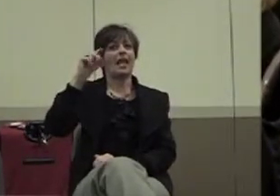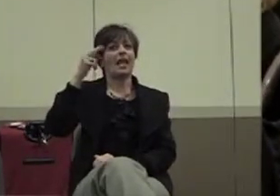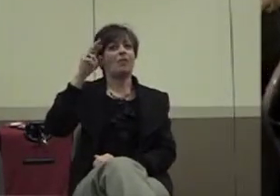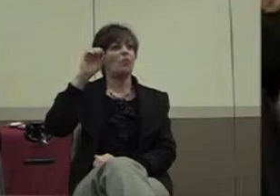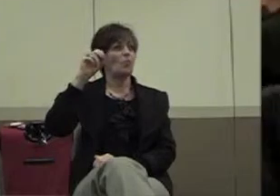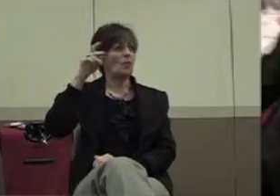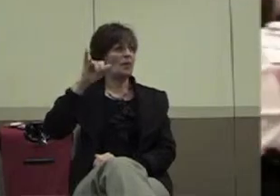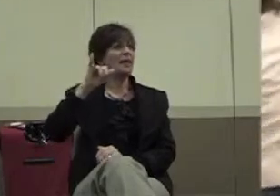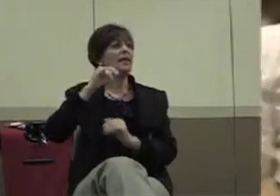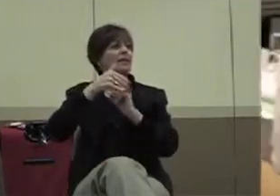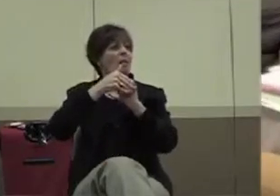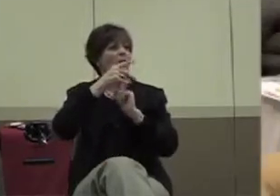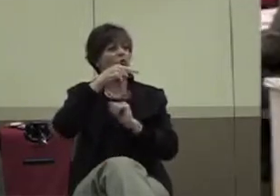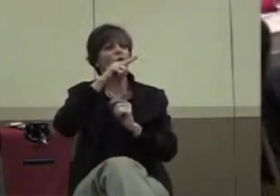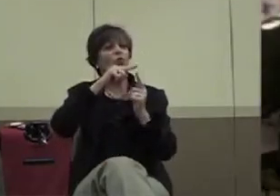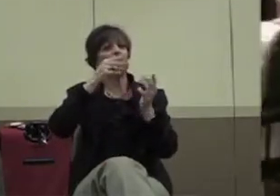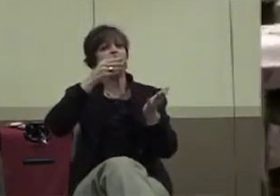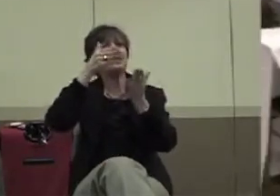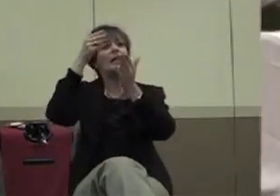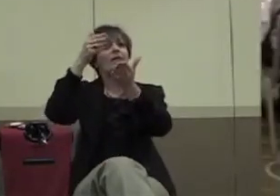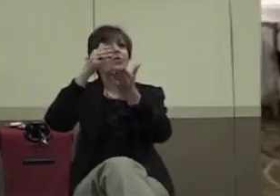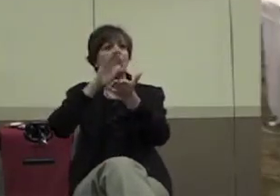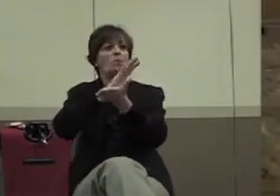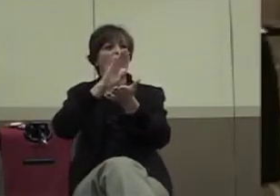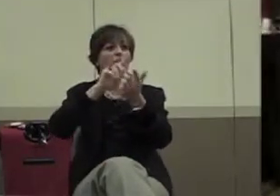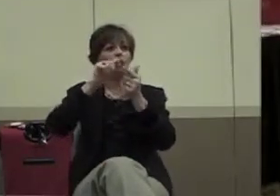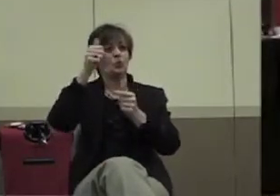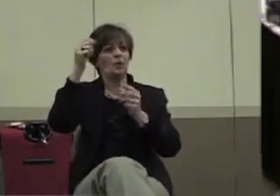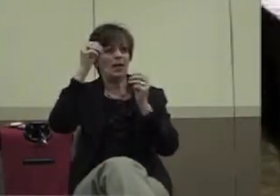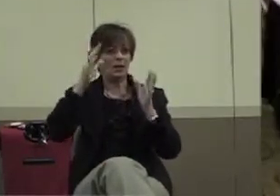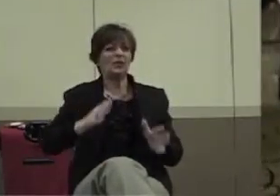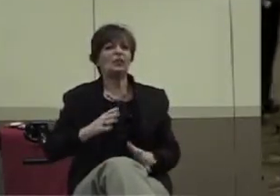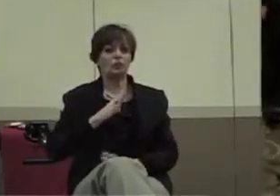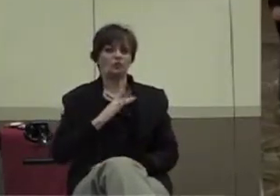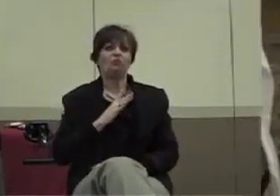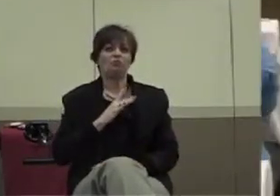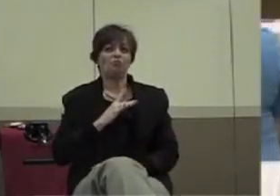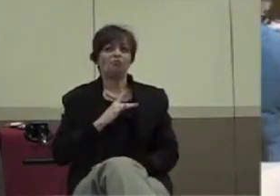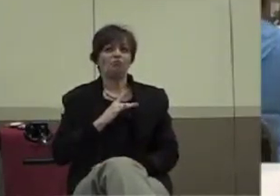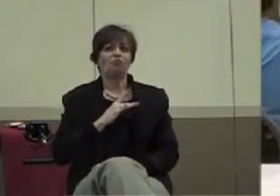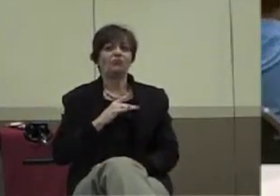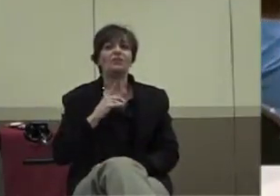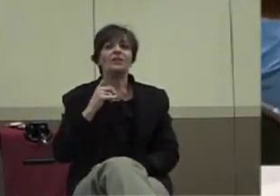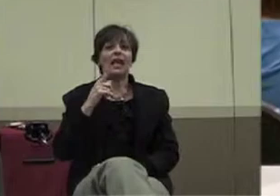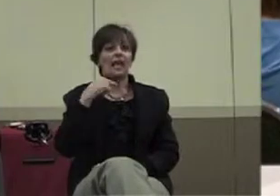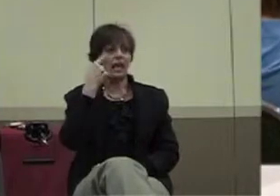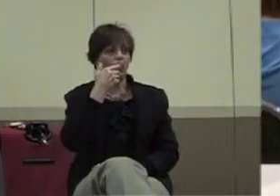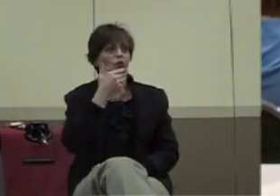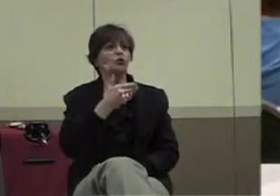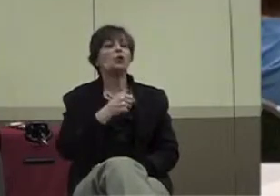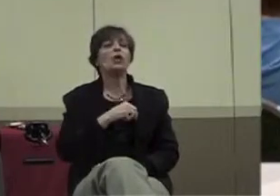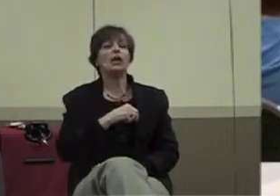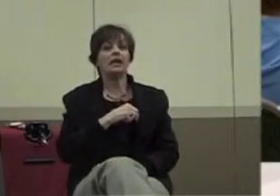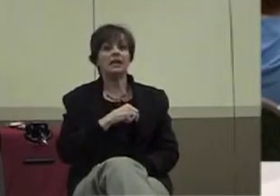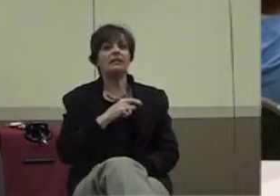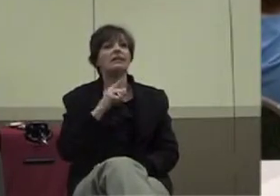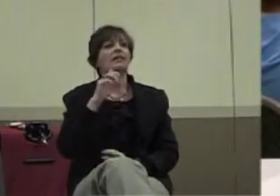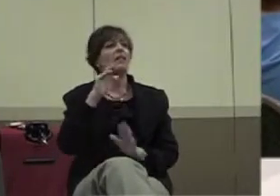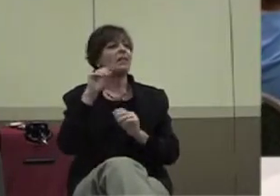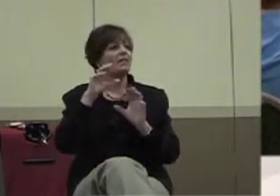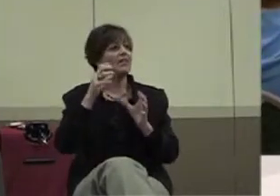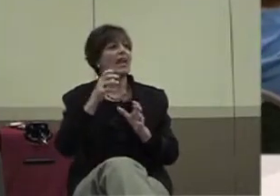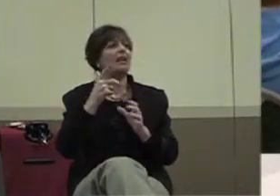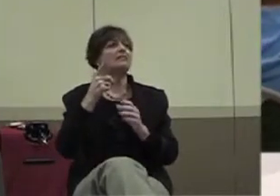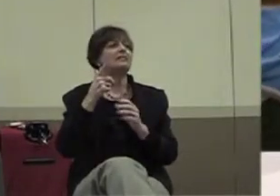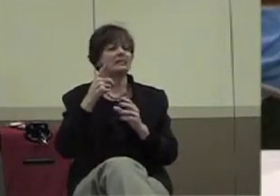deliver those papers to another teacher for you. Very cool. Okay, and they look good. Plus, they get out of class and get proprioceptive